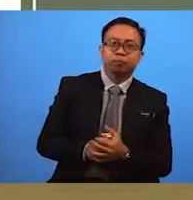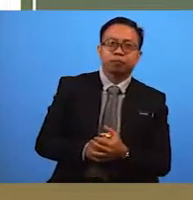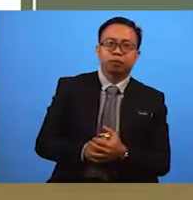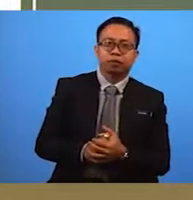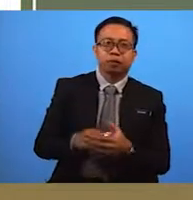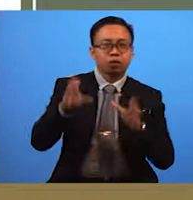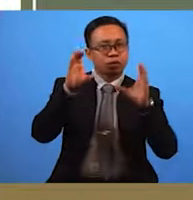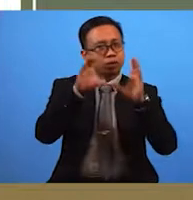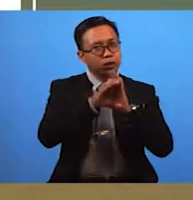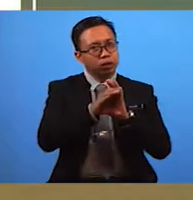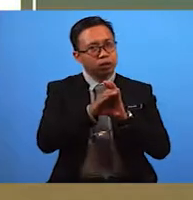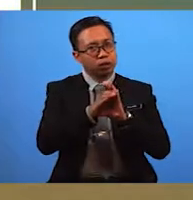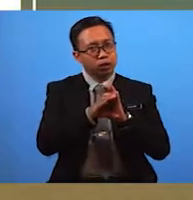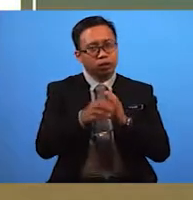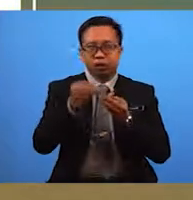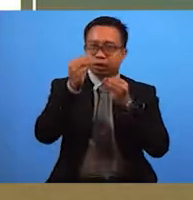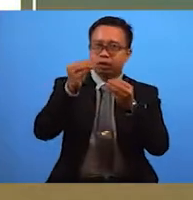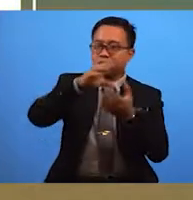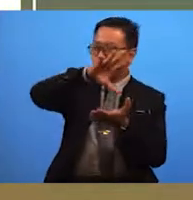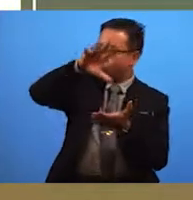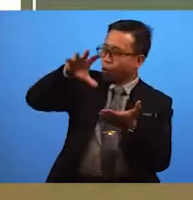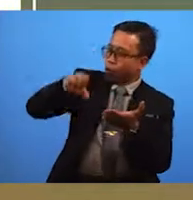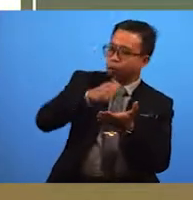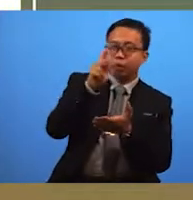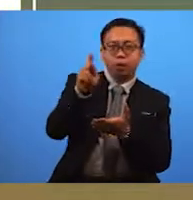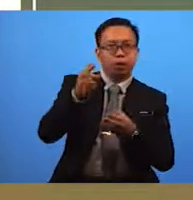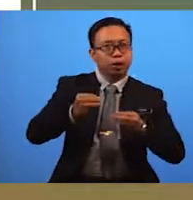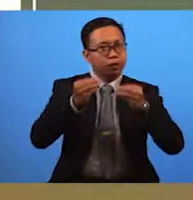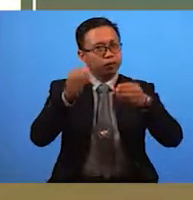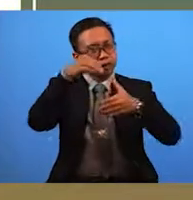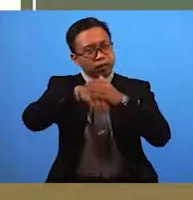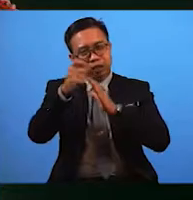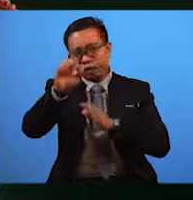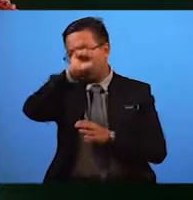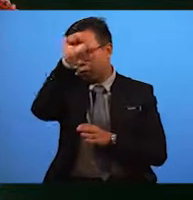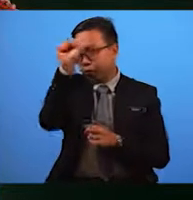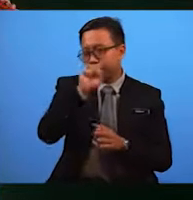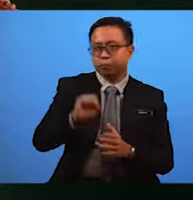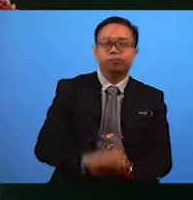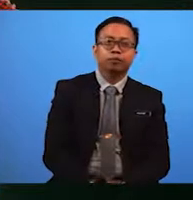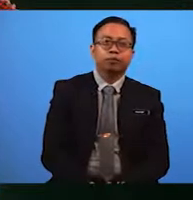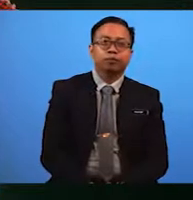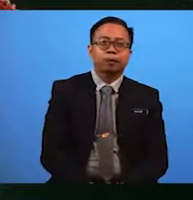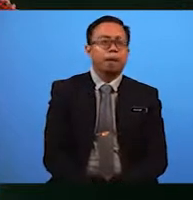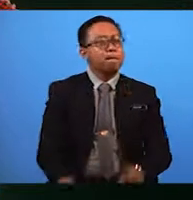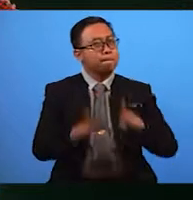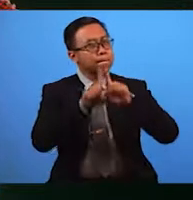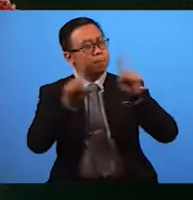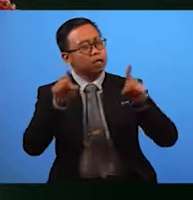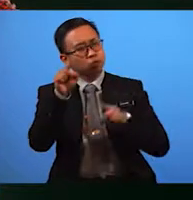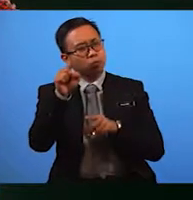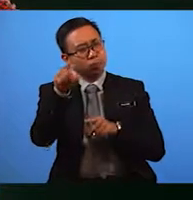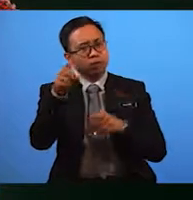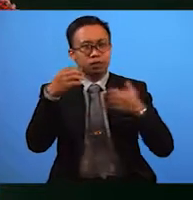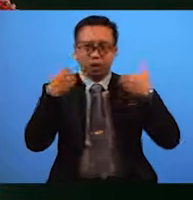marks will be awarded for all the points given in the question. But you must